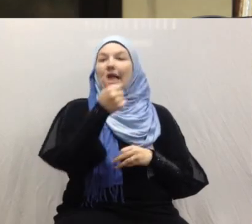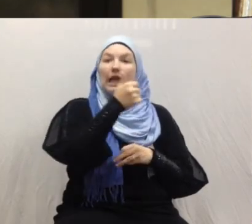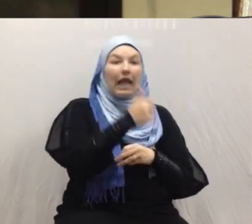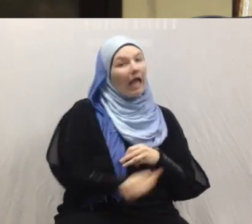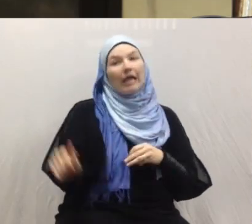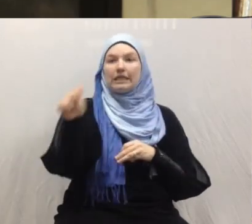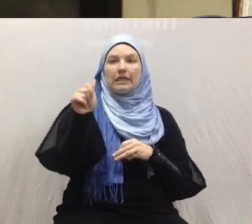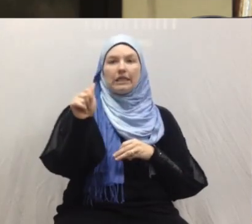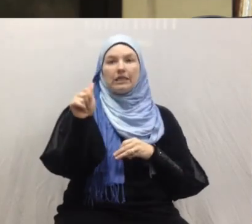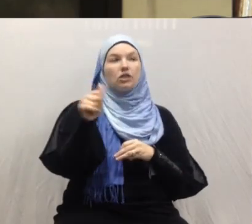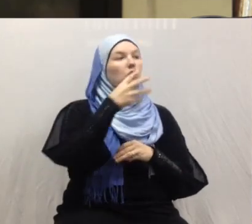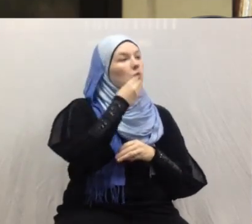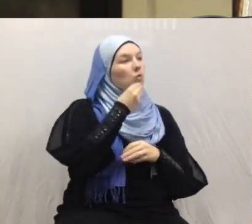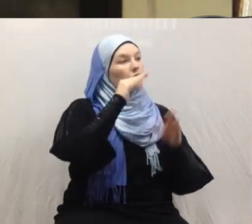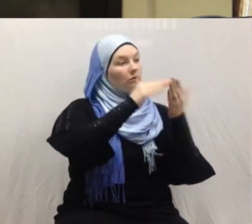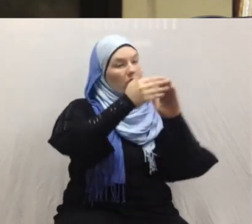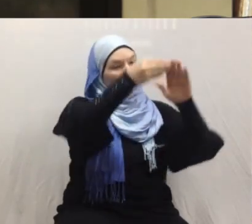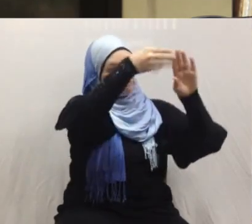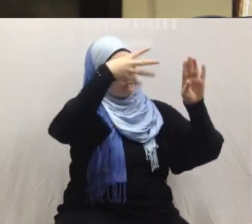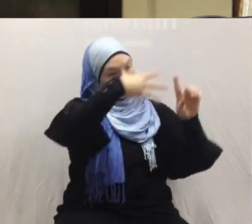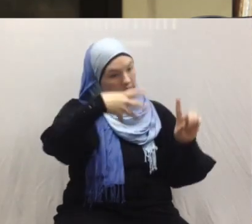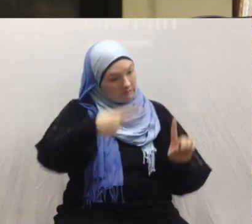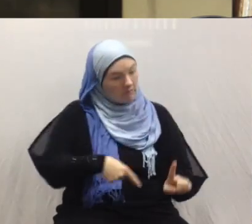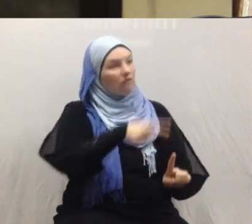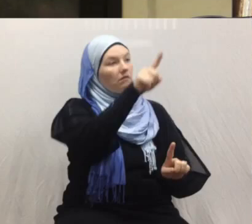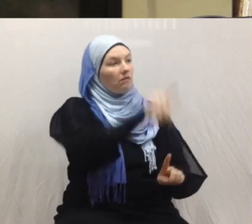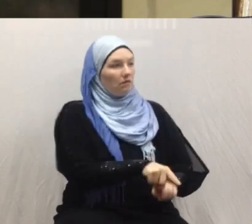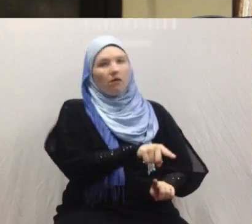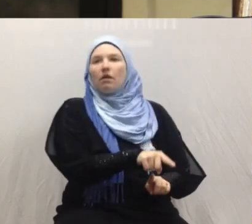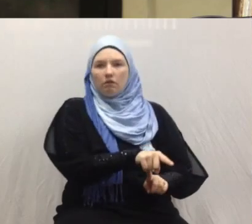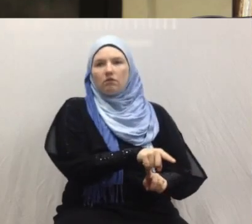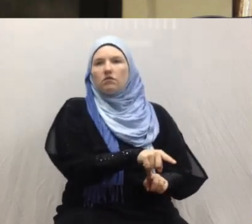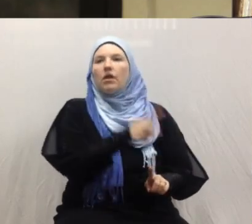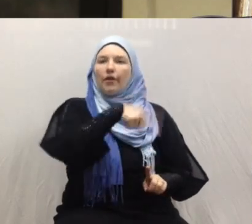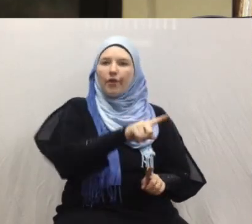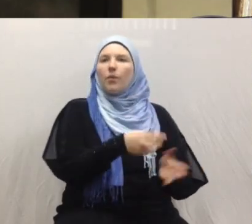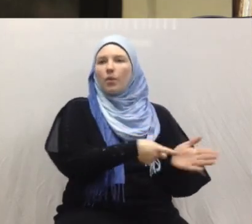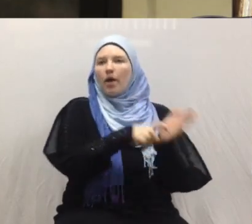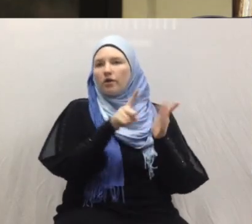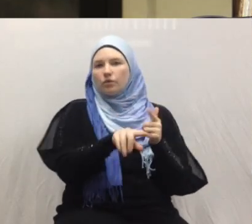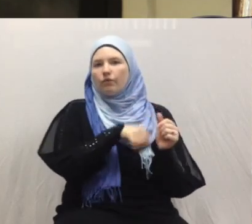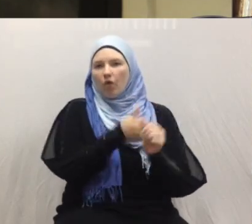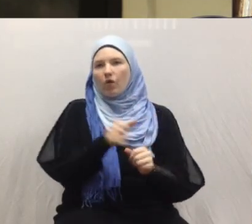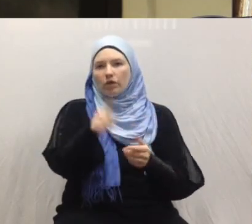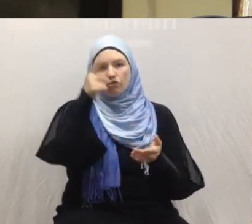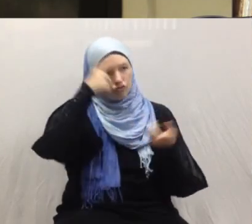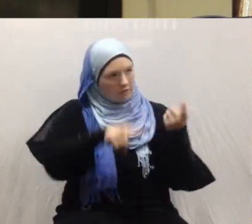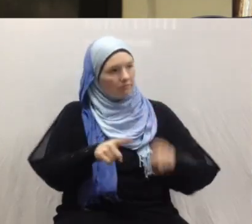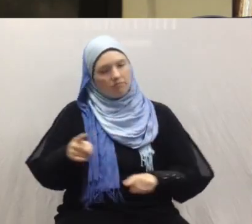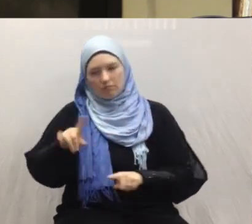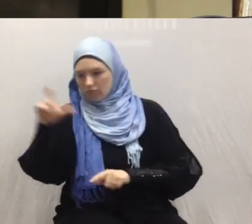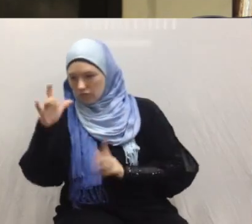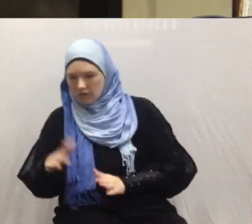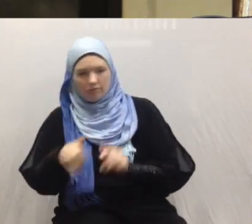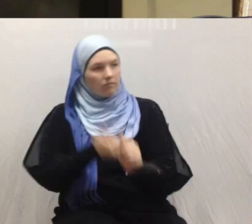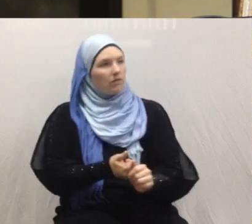subset of the Jewish community are going to be subject to this agreement, which gives them